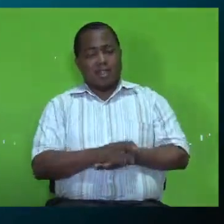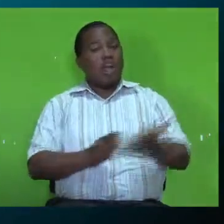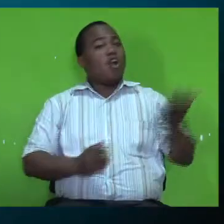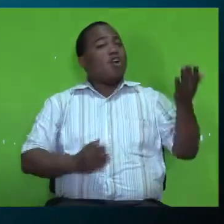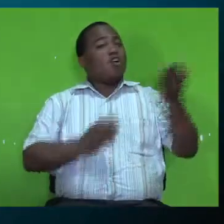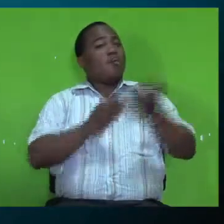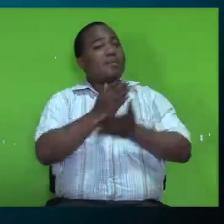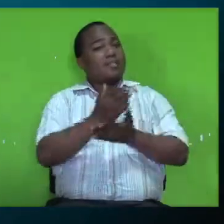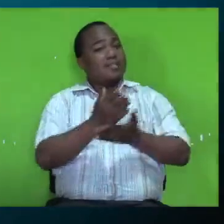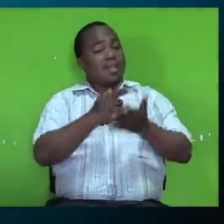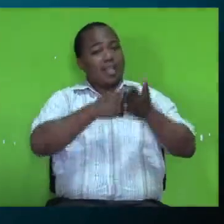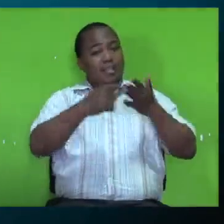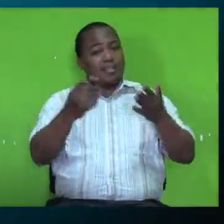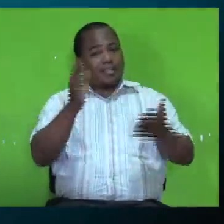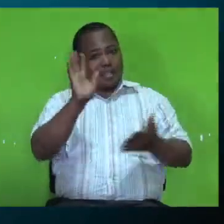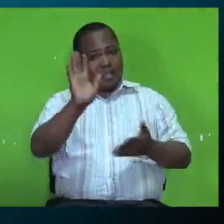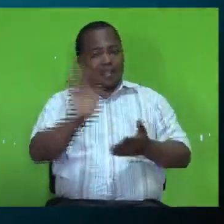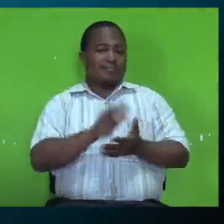which way?